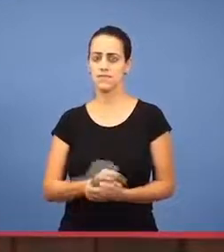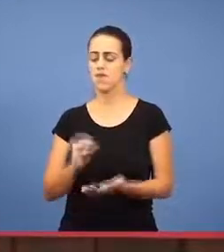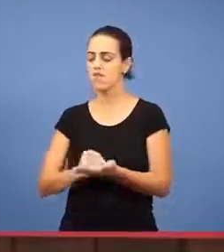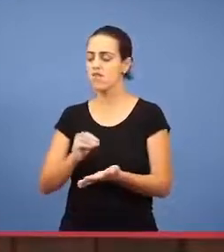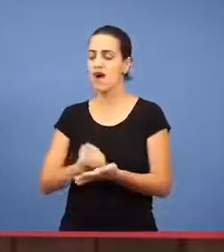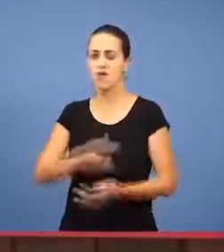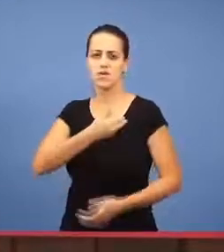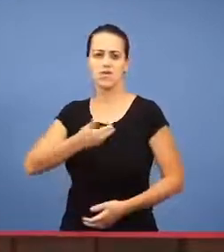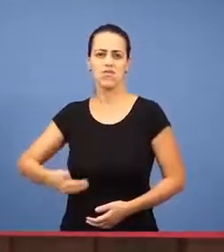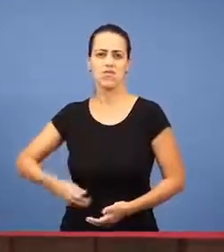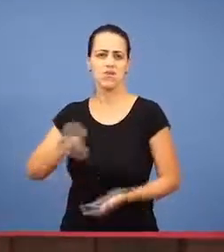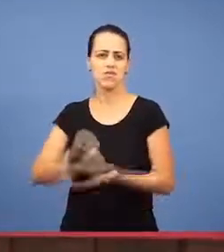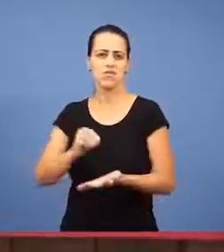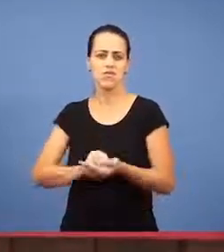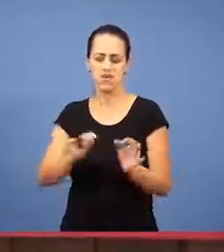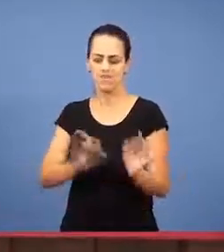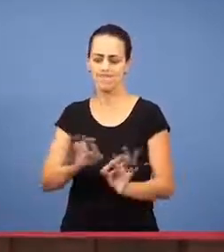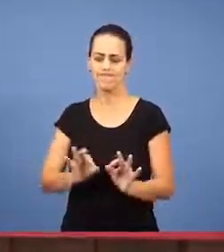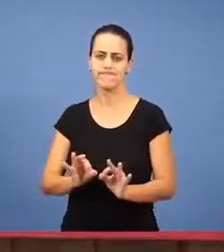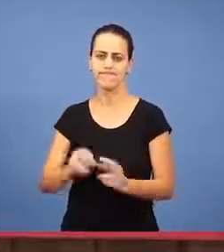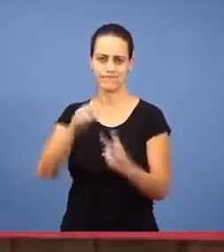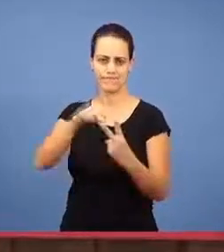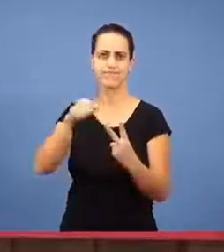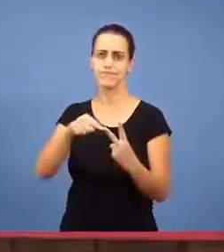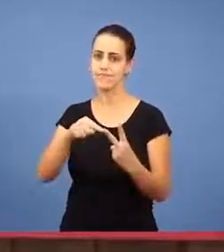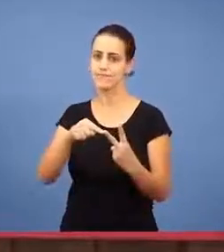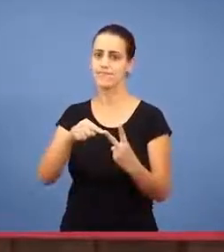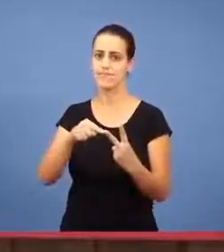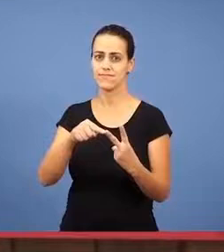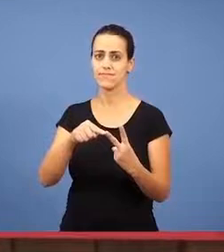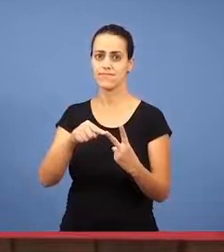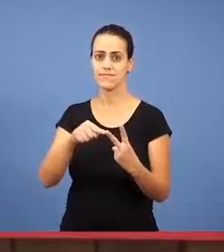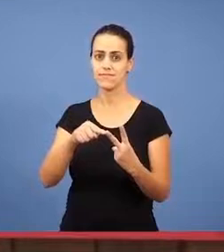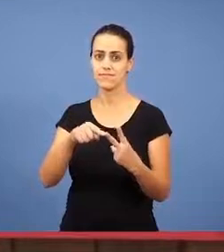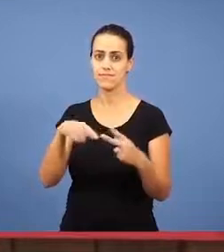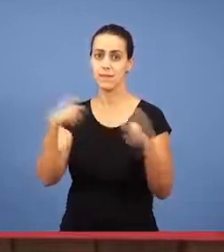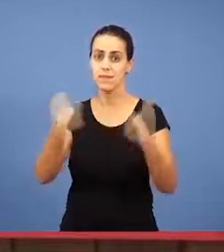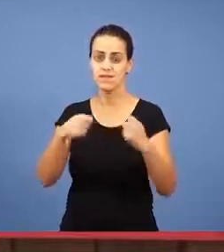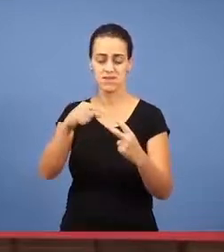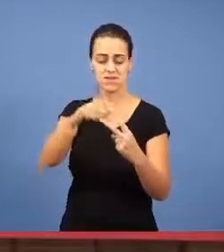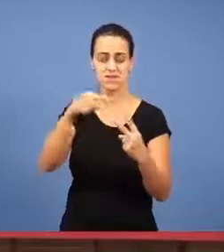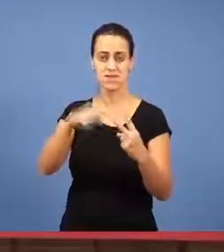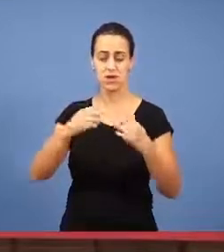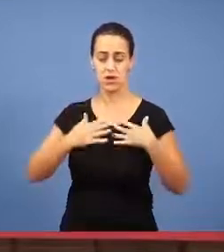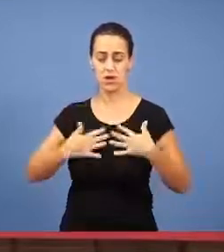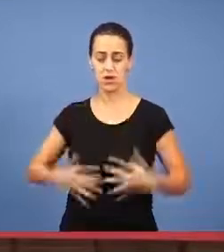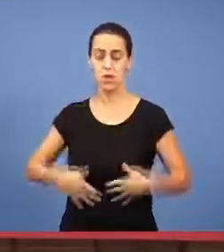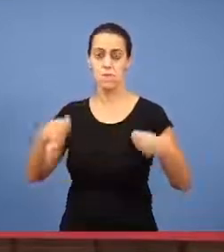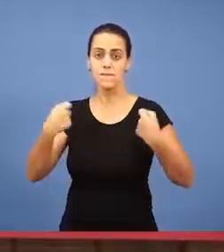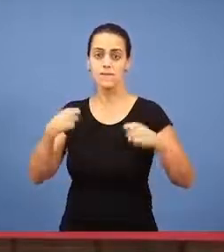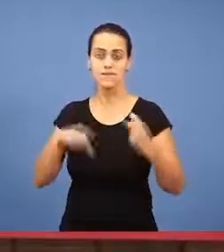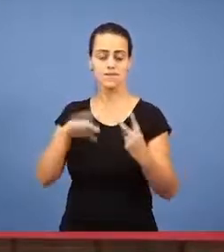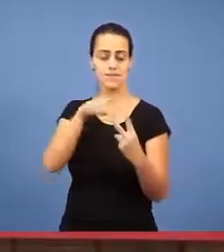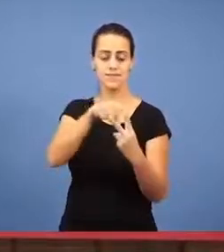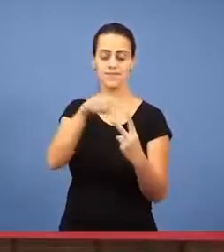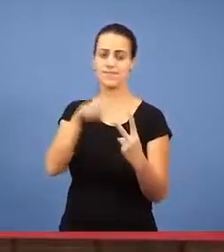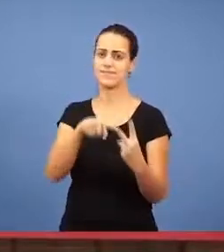So it was a lack of government or discipline. There is nobody without government. There's nobody without